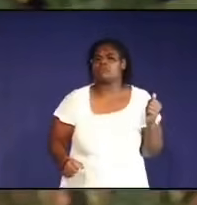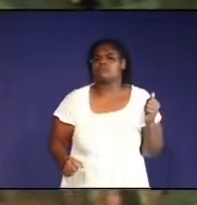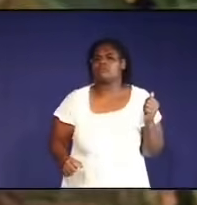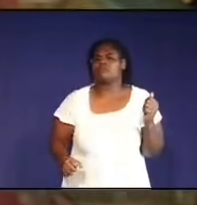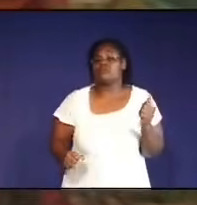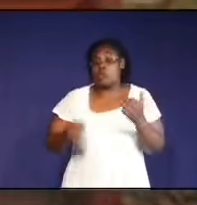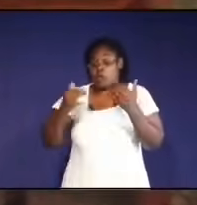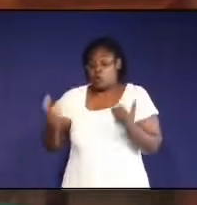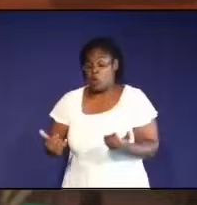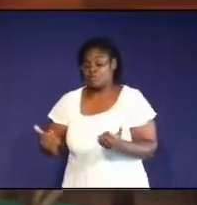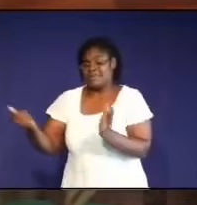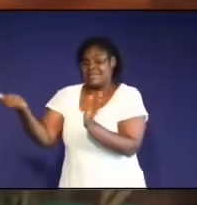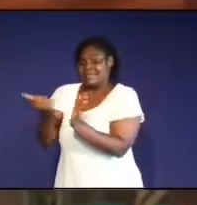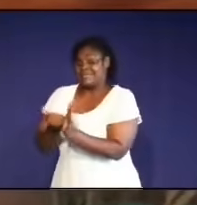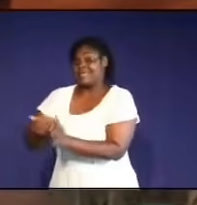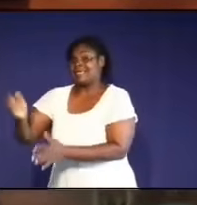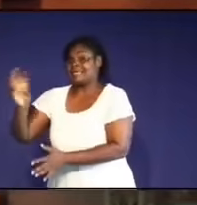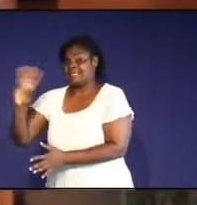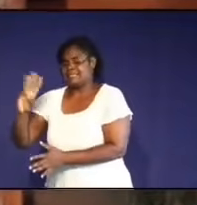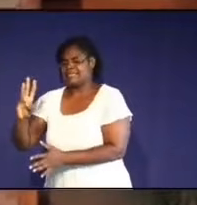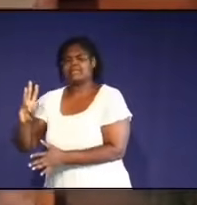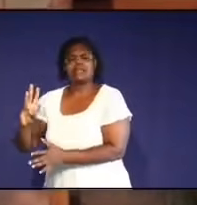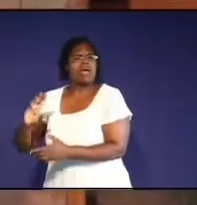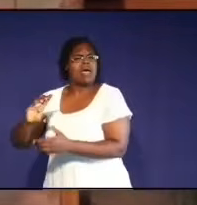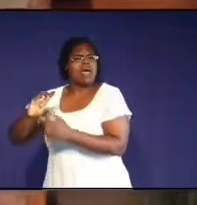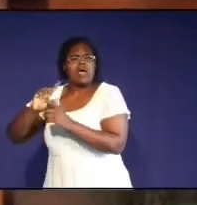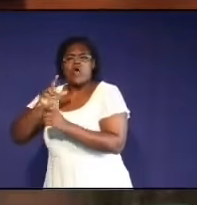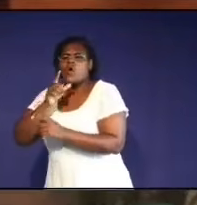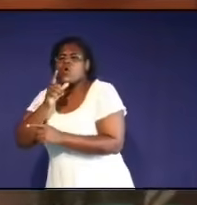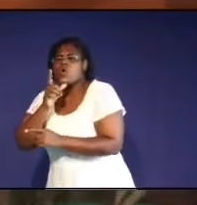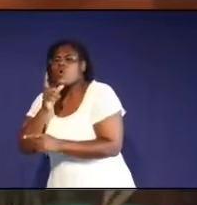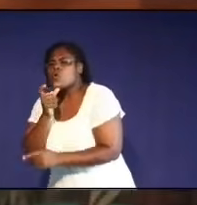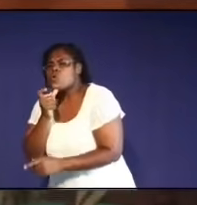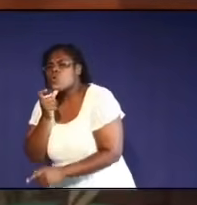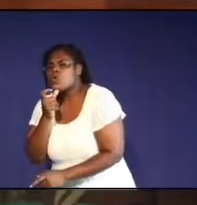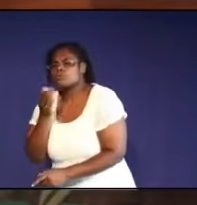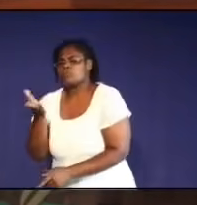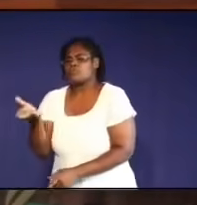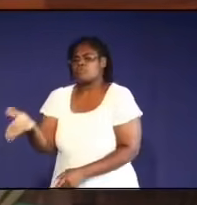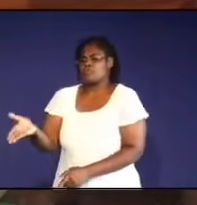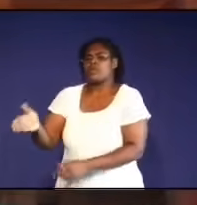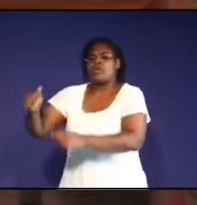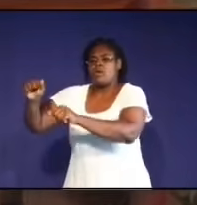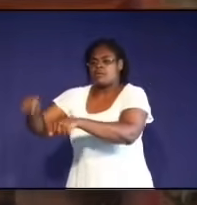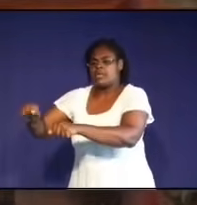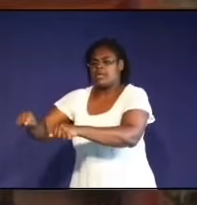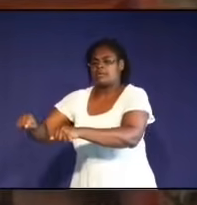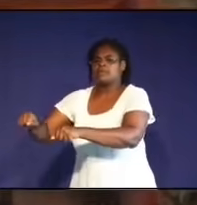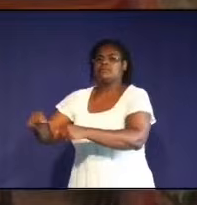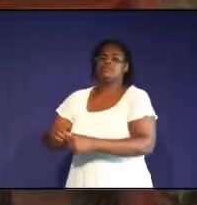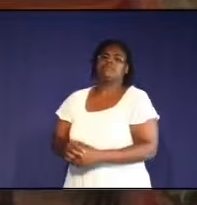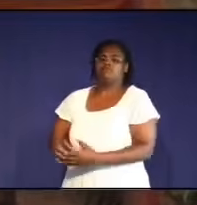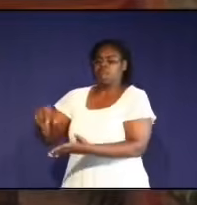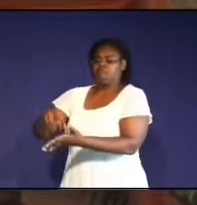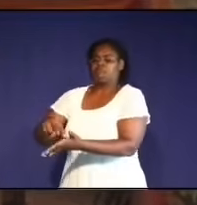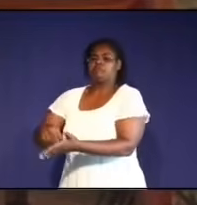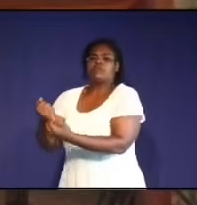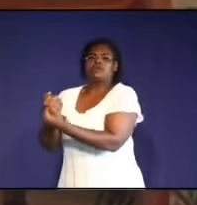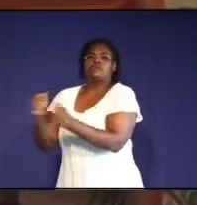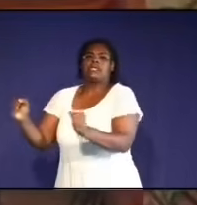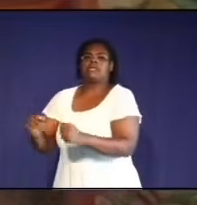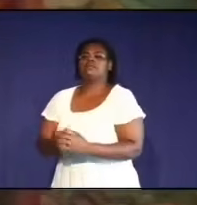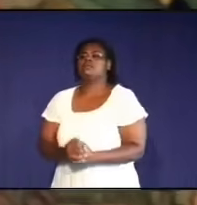under seal number 6. Ask the question, who shall be able to stand? For